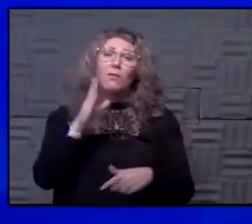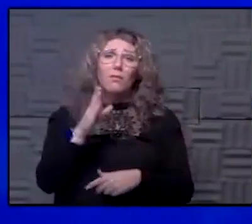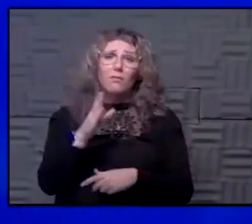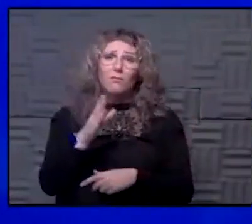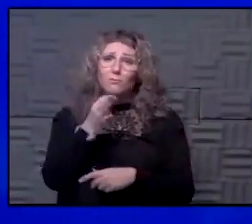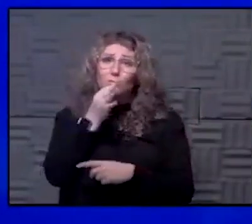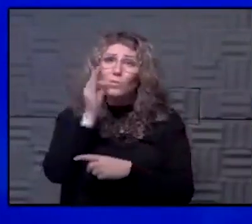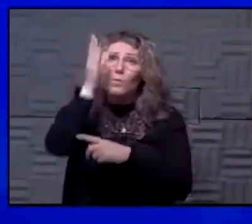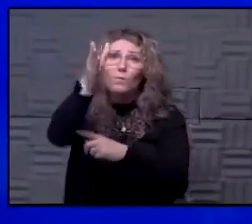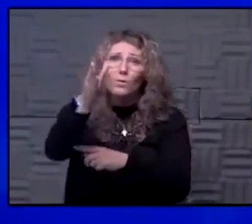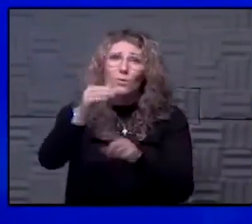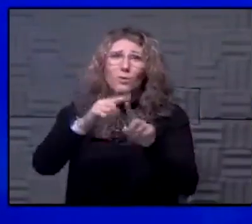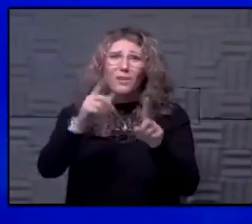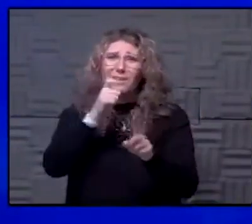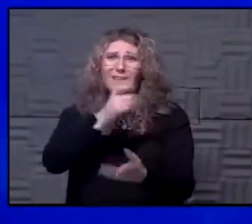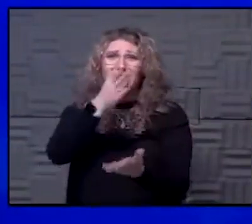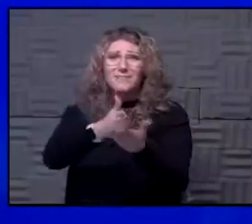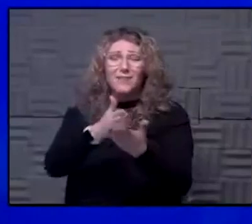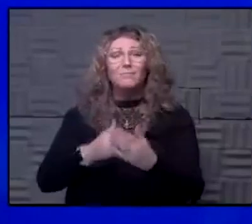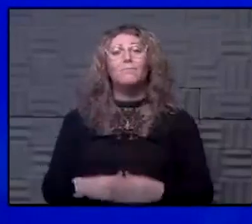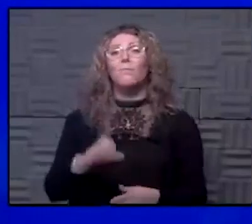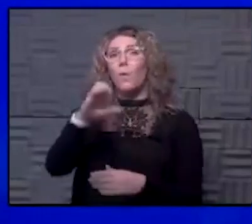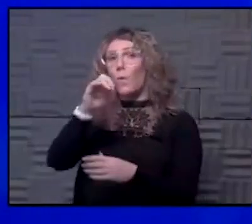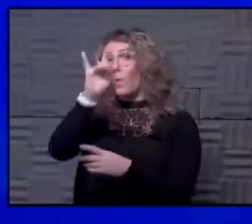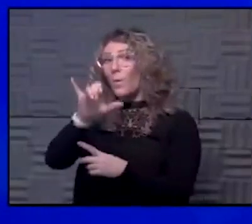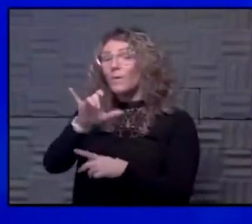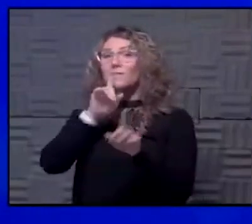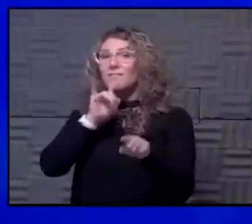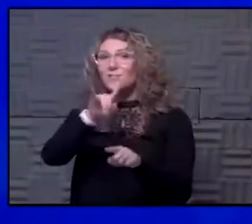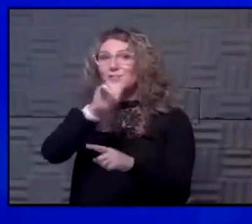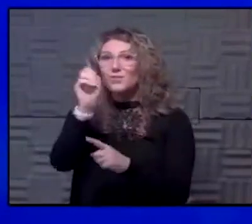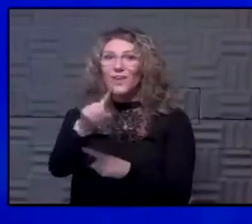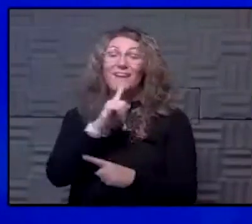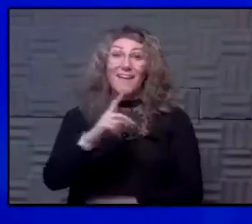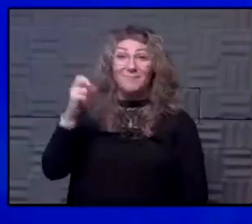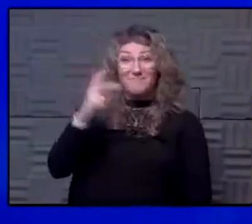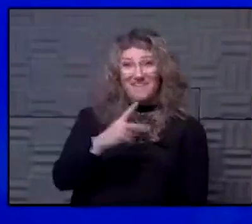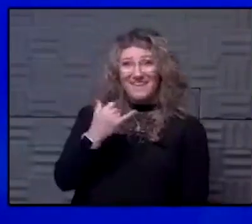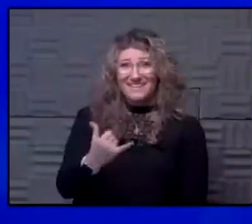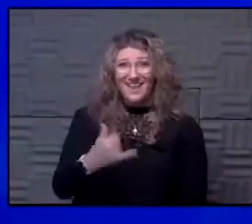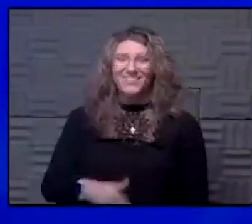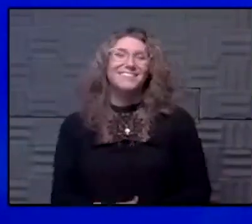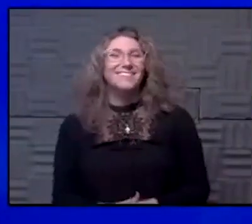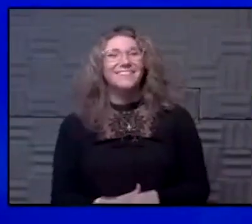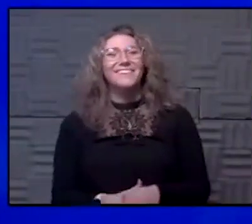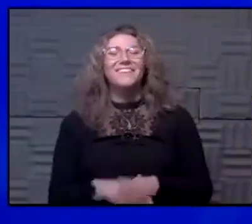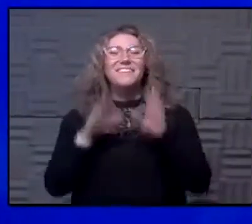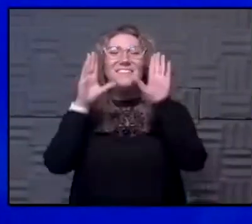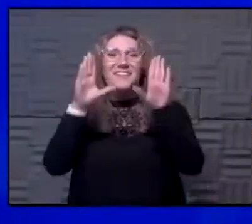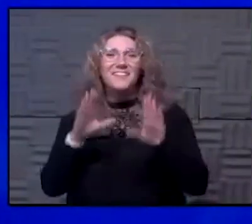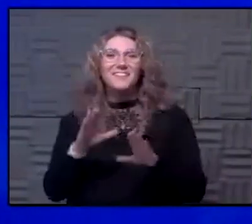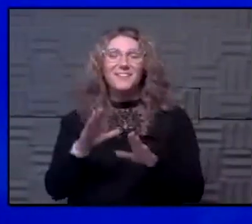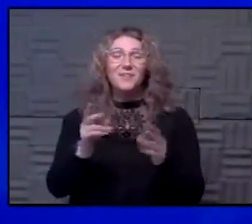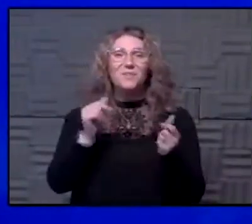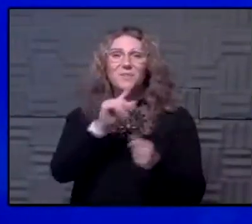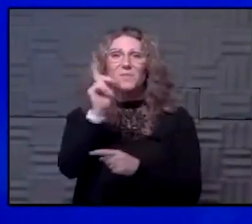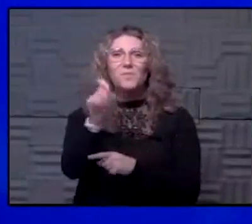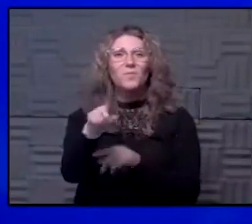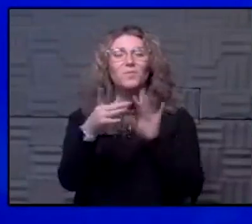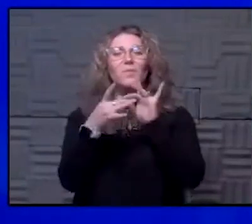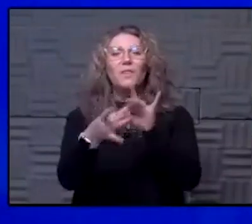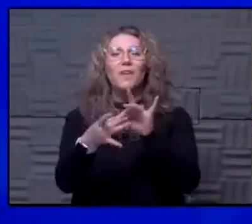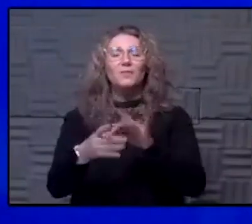game. Cody, did that answer your question? It did, and I'm back now. Awesome. I have a quick question